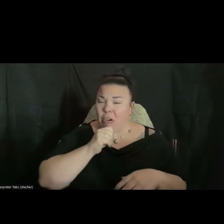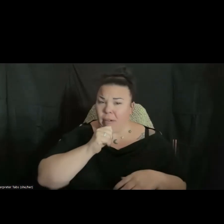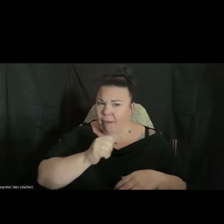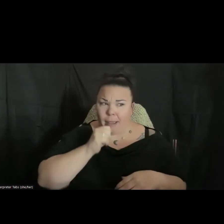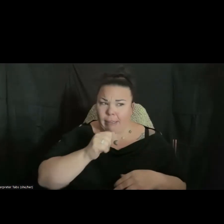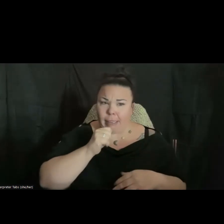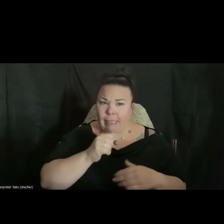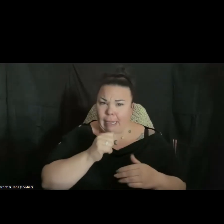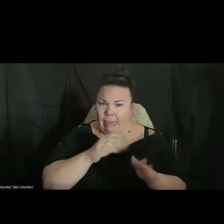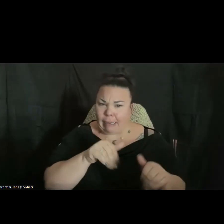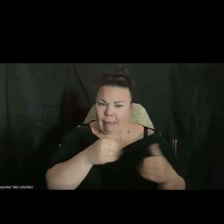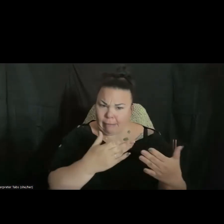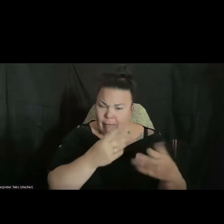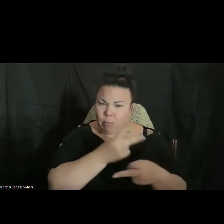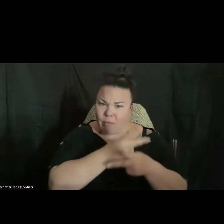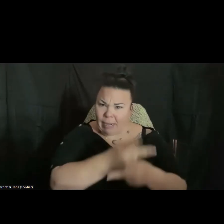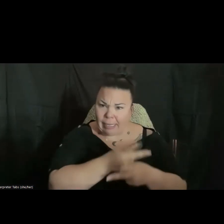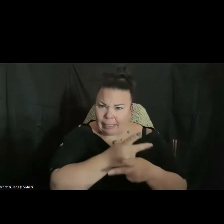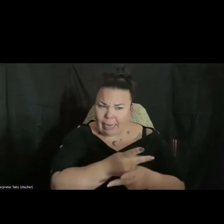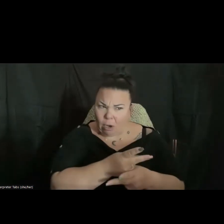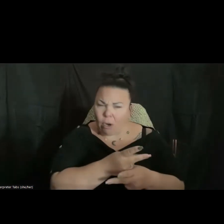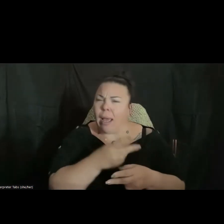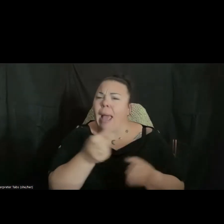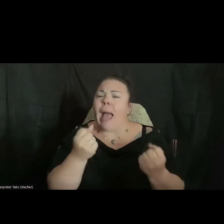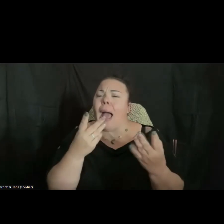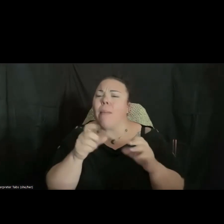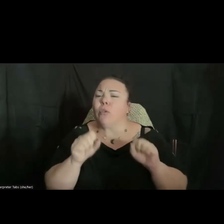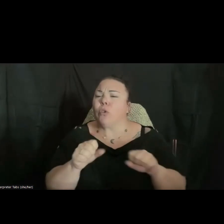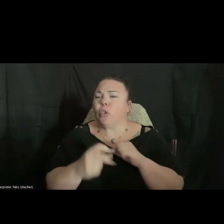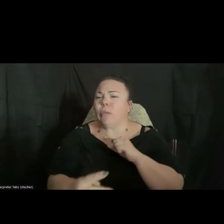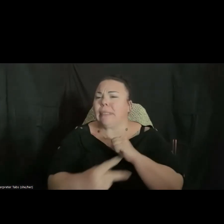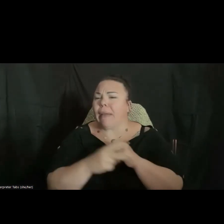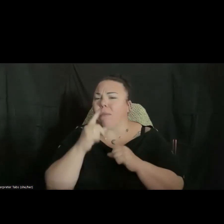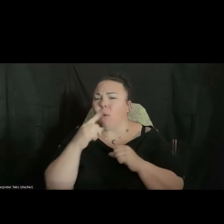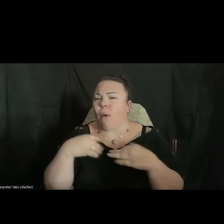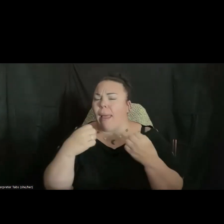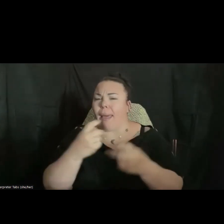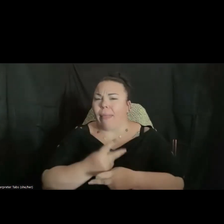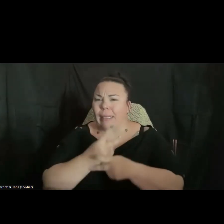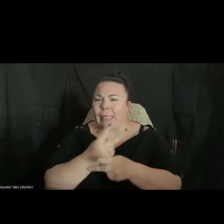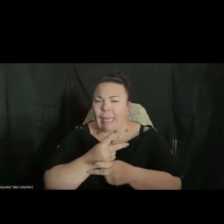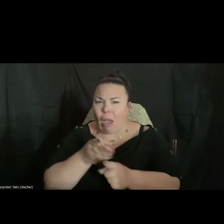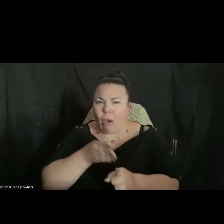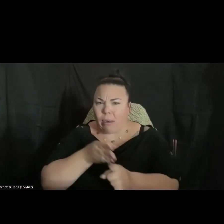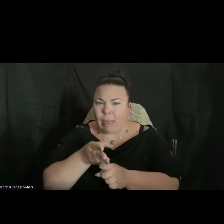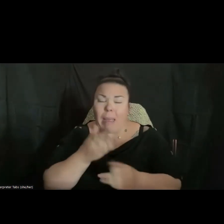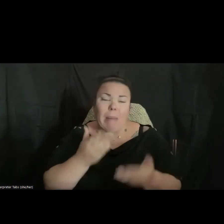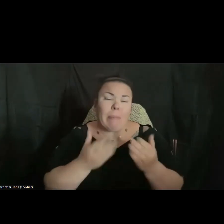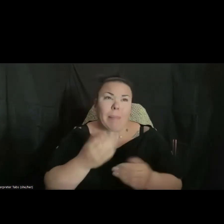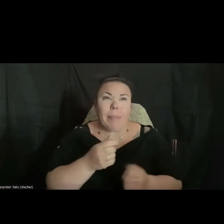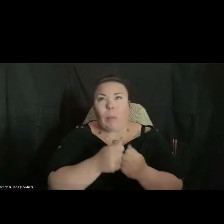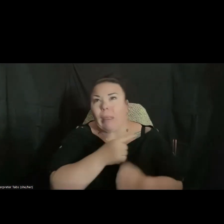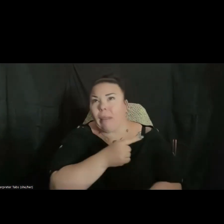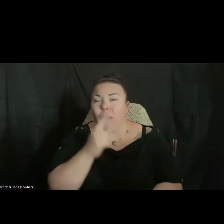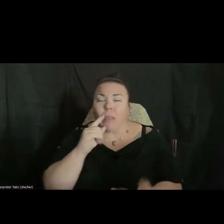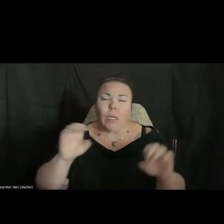total delivery system in savings, right? In that case, it would be probably in savings in emergency room utilization. And so it